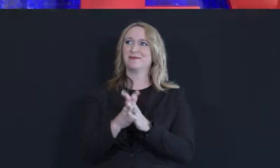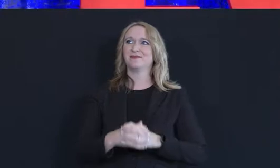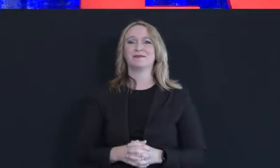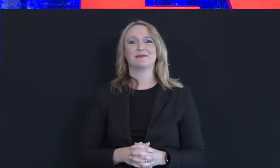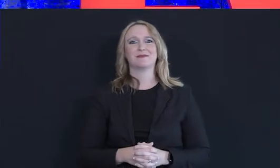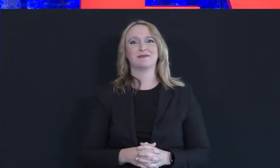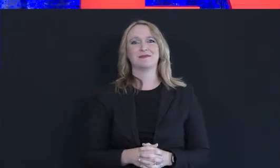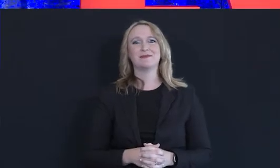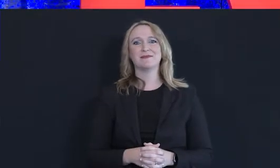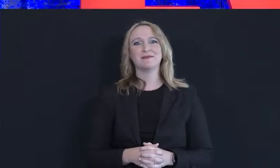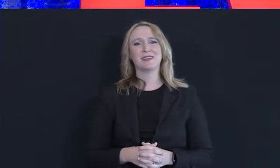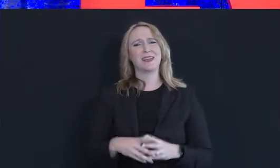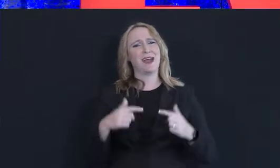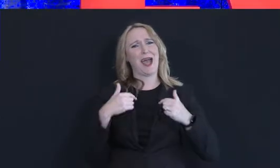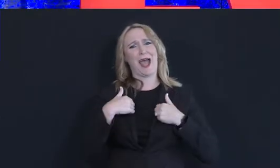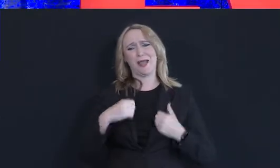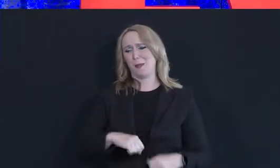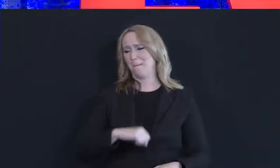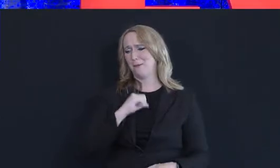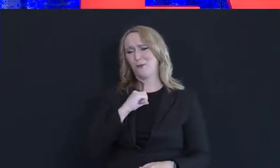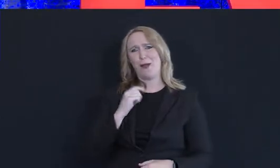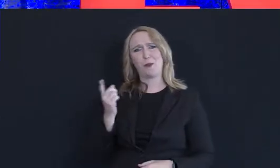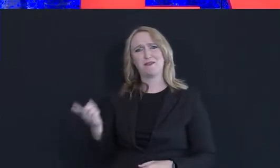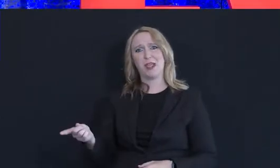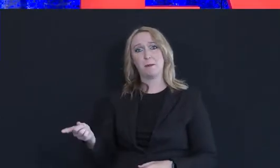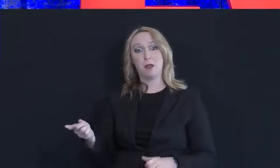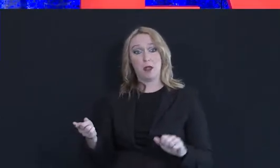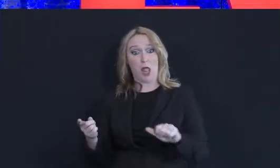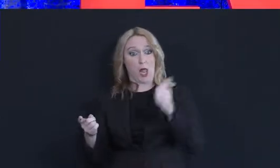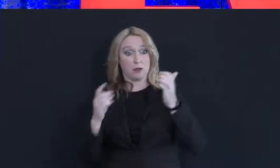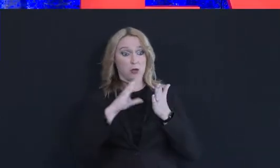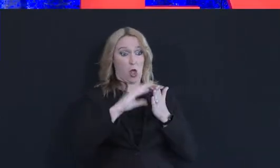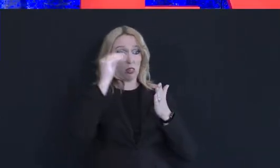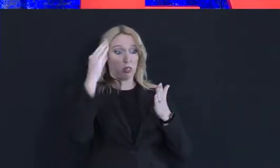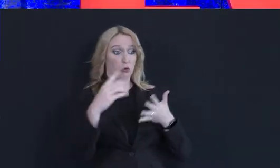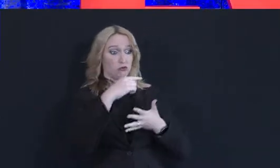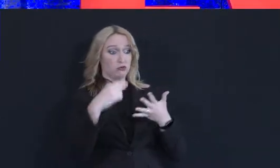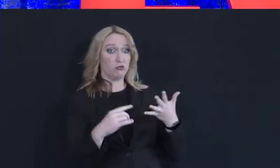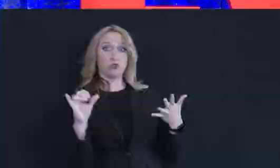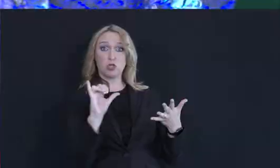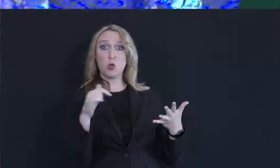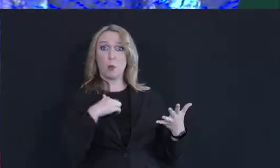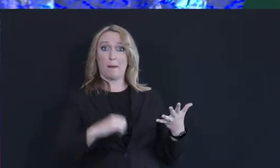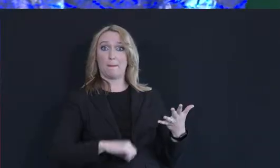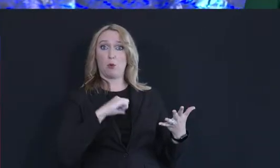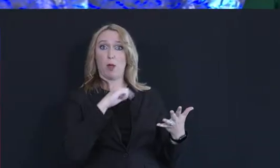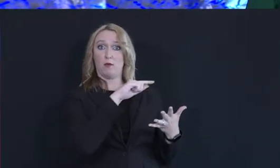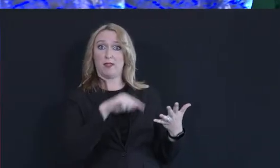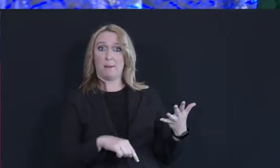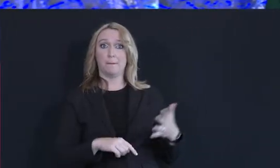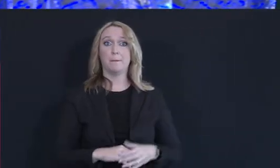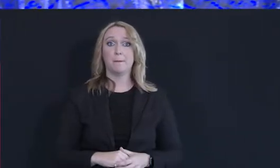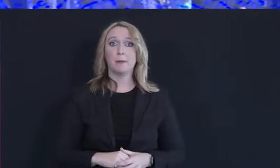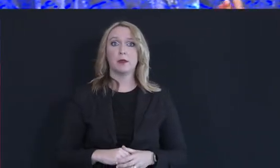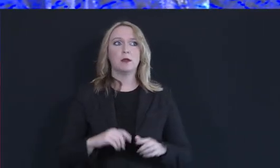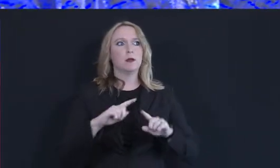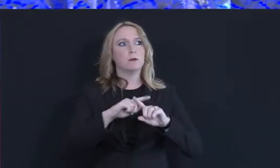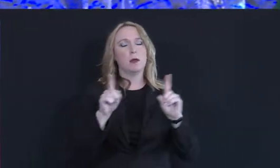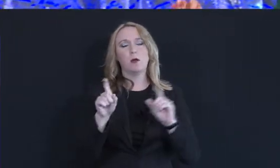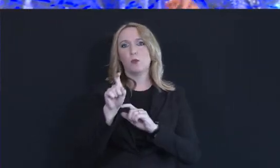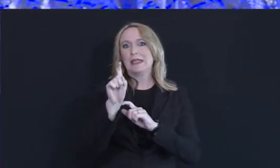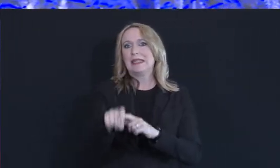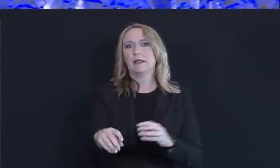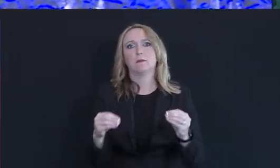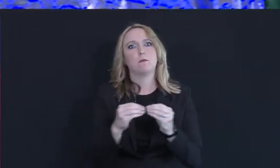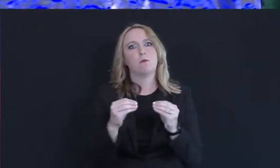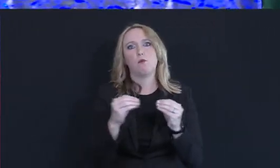I have good reason to be proud of Brandon and other students that are just like him that are on similar tracks but we need more students on more